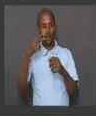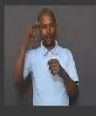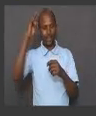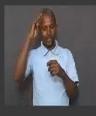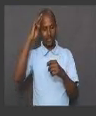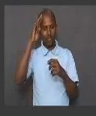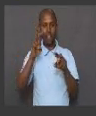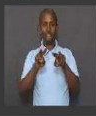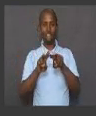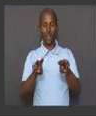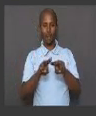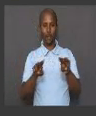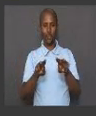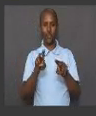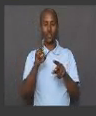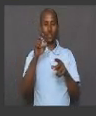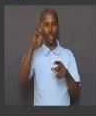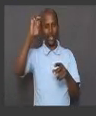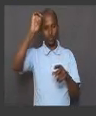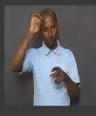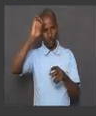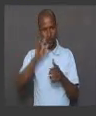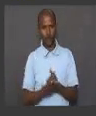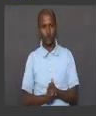a variable exponent.